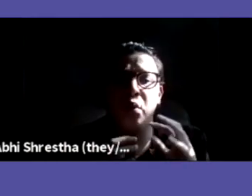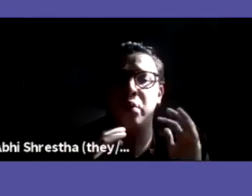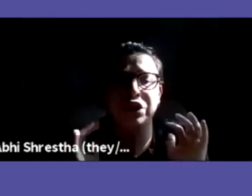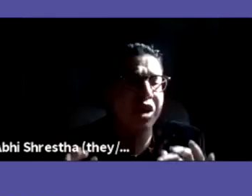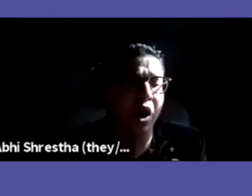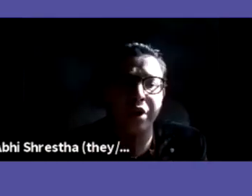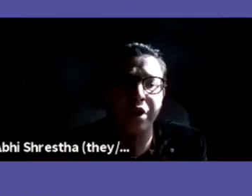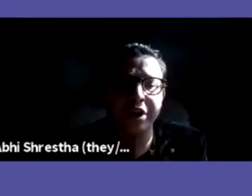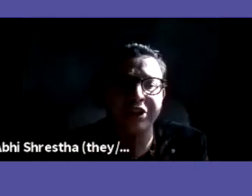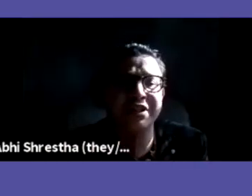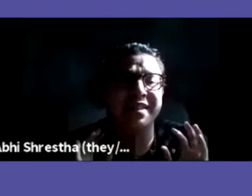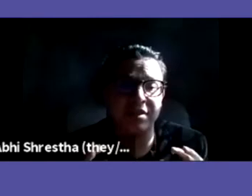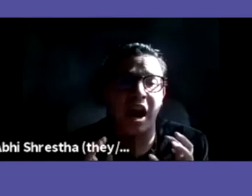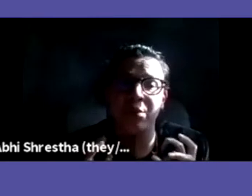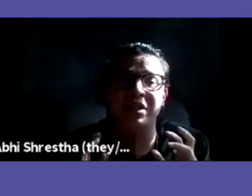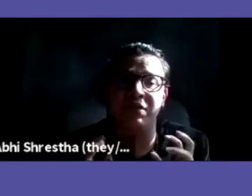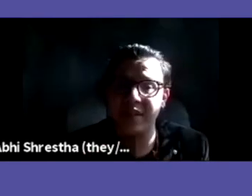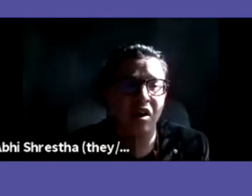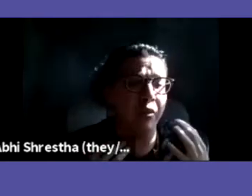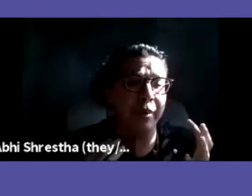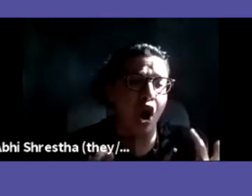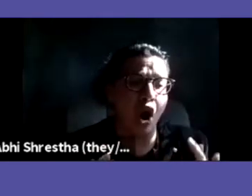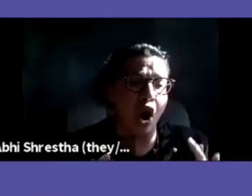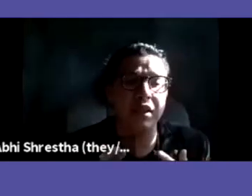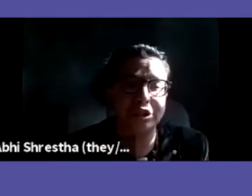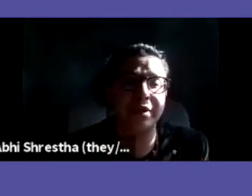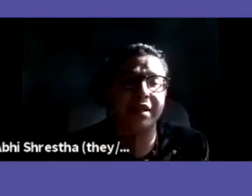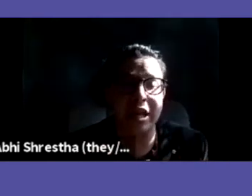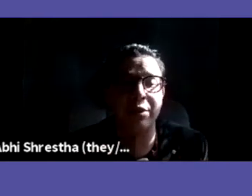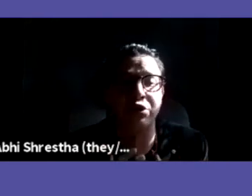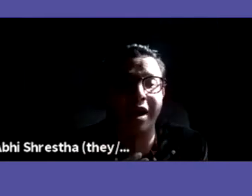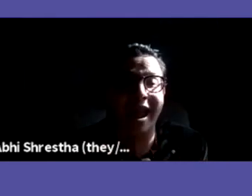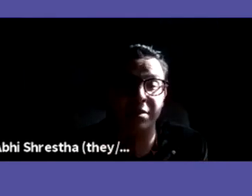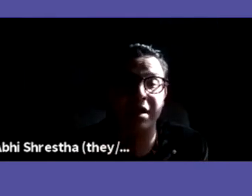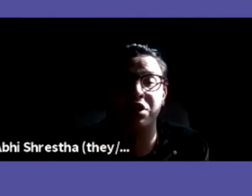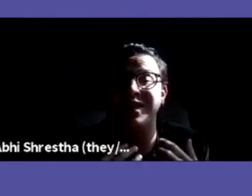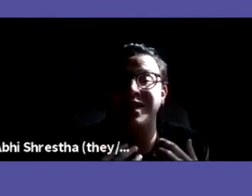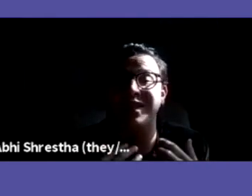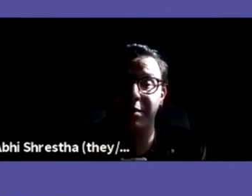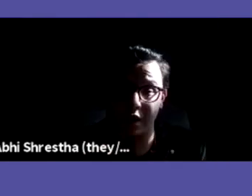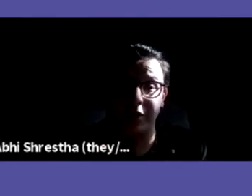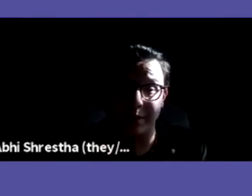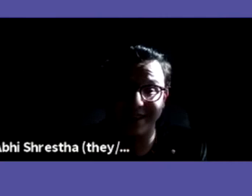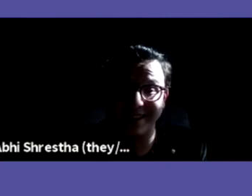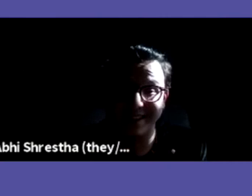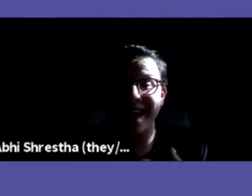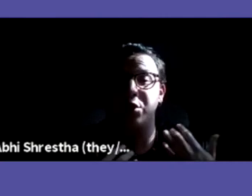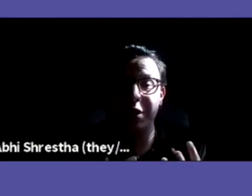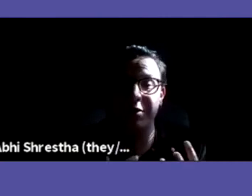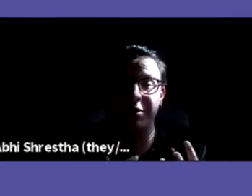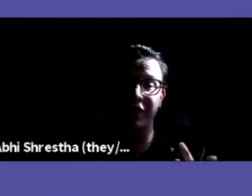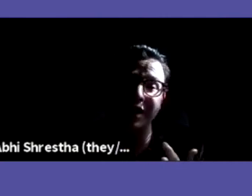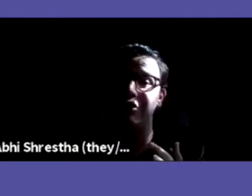Again, we do not wish to censor anyone's voice, but overly gratuitous language or hate speech is strictly prohibited,